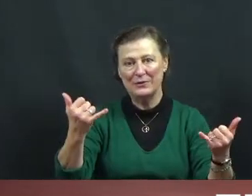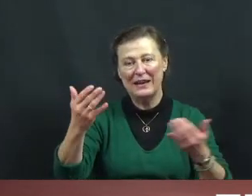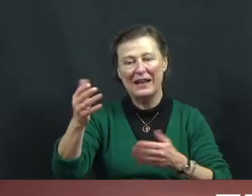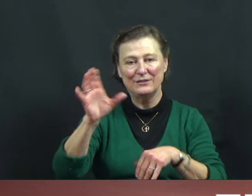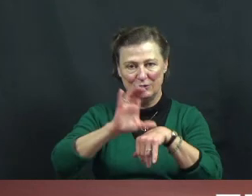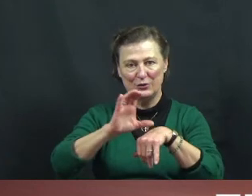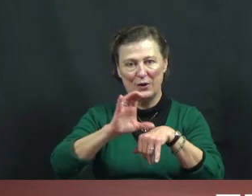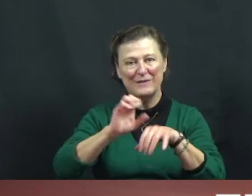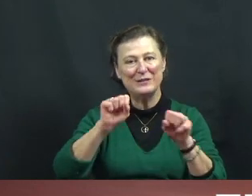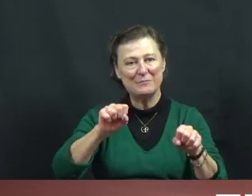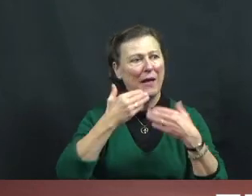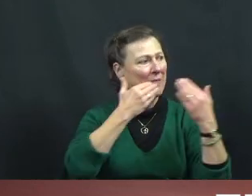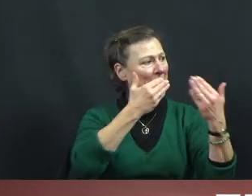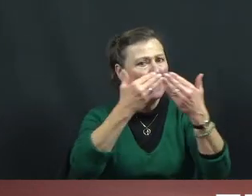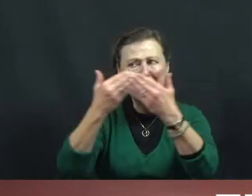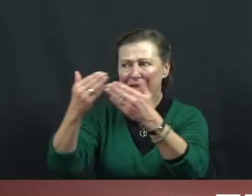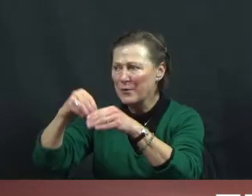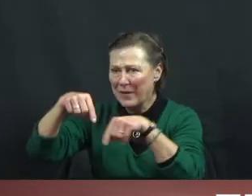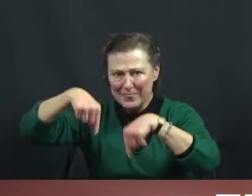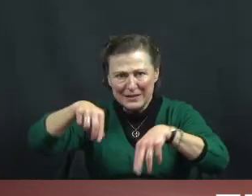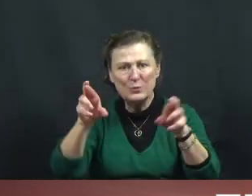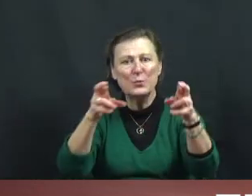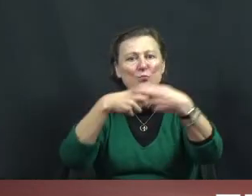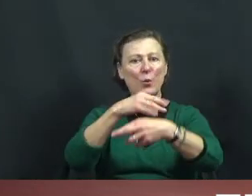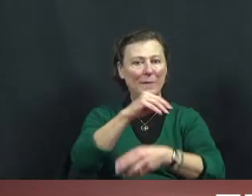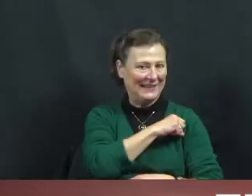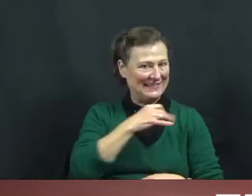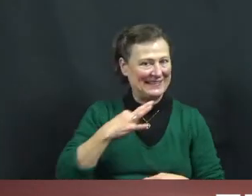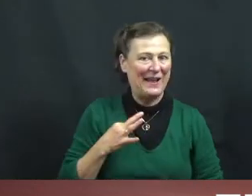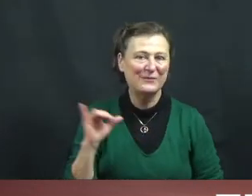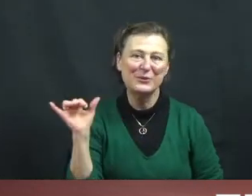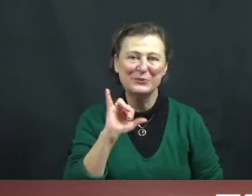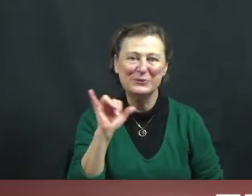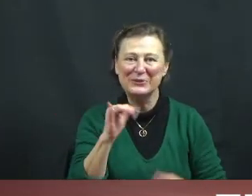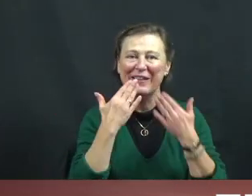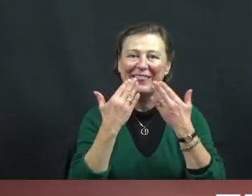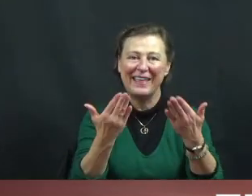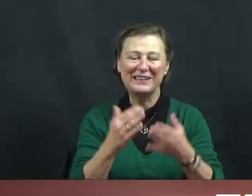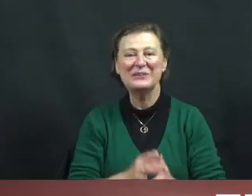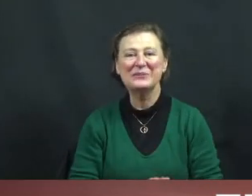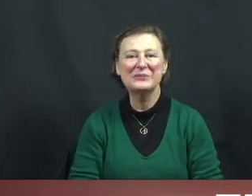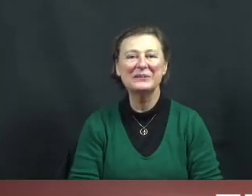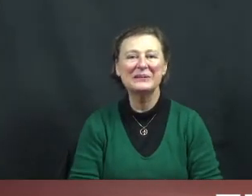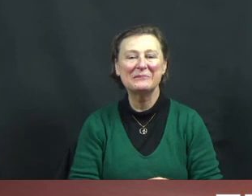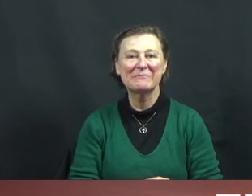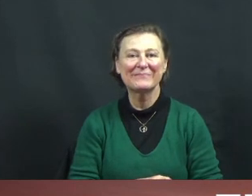possible. Thank you all volunteers in this room and staff as well. Thank you.